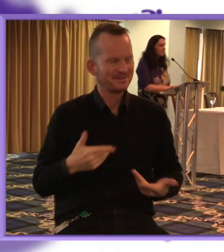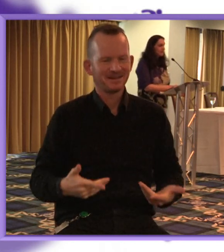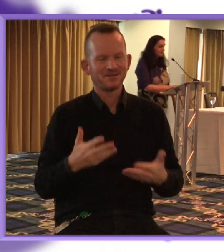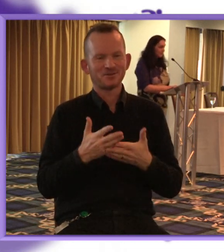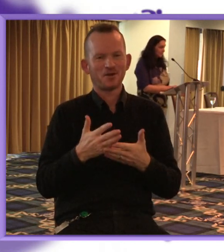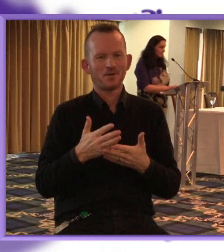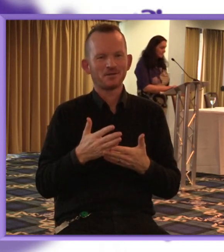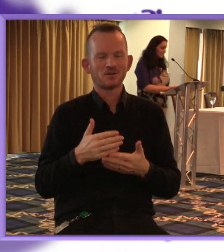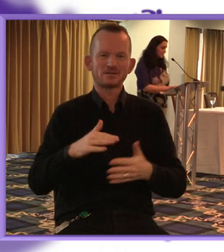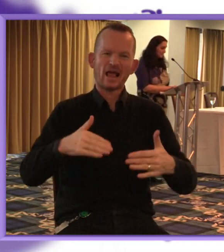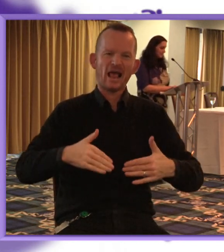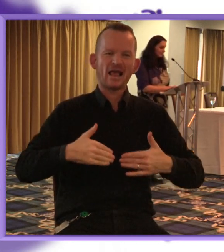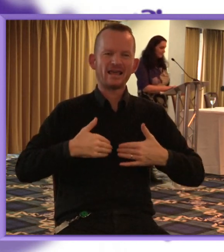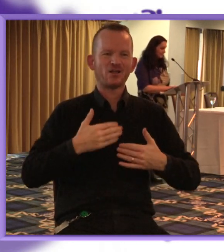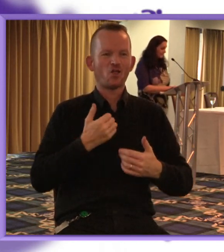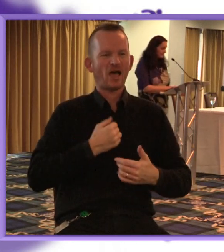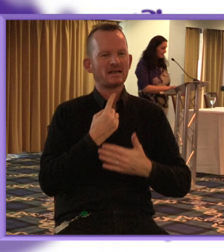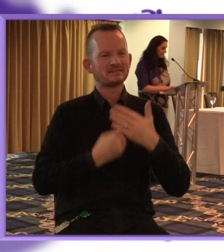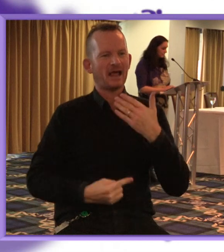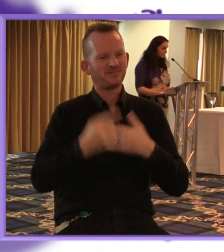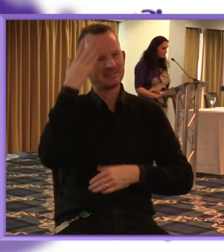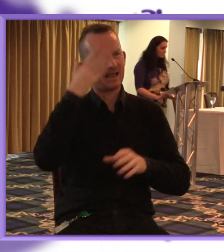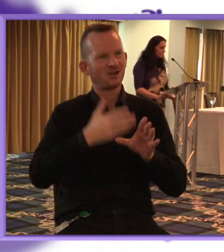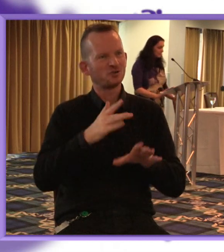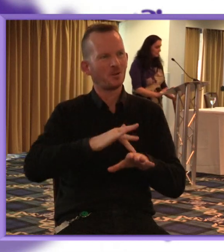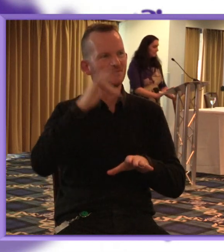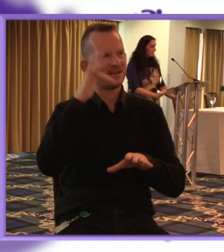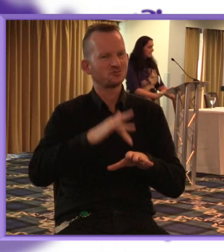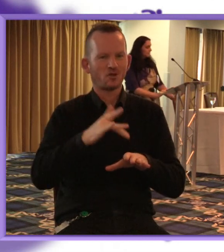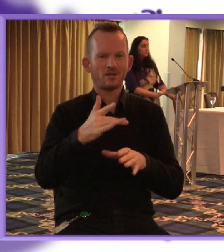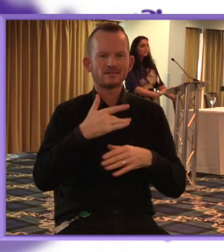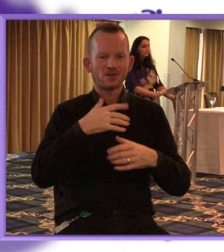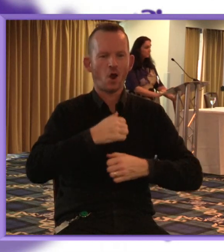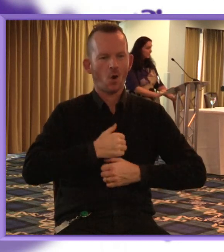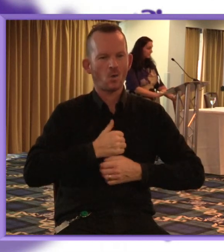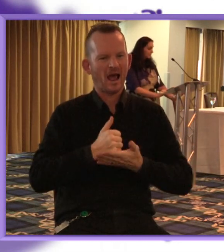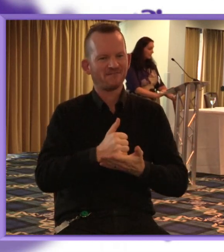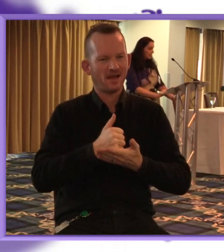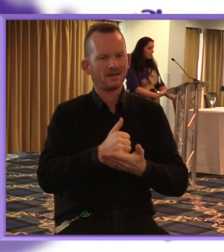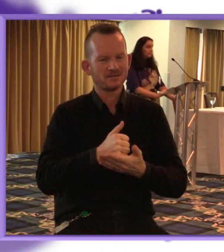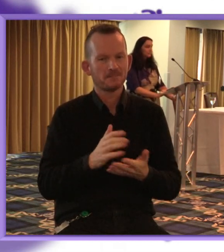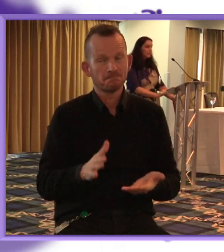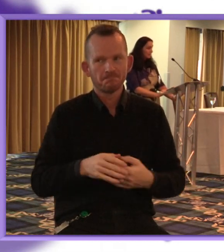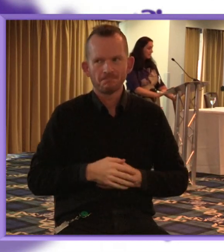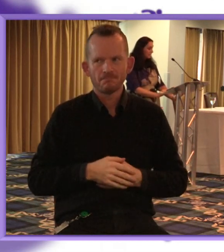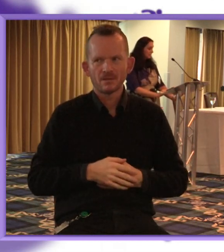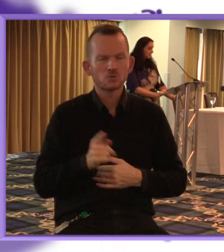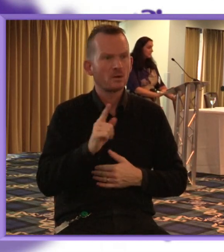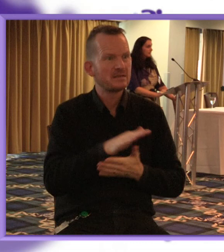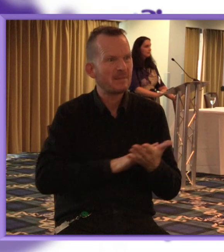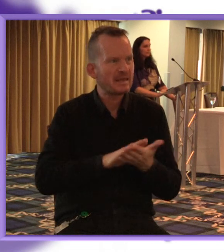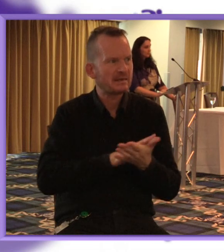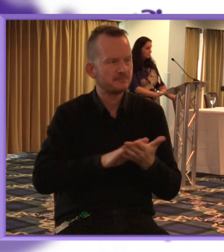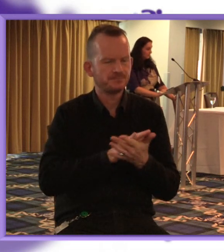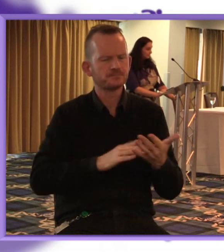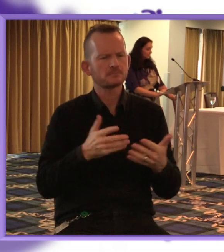Physician, heal thyself. A psychological professional, take your own advice. So what's this all mean? I think there's many capabilities